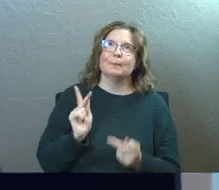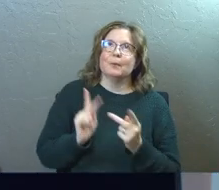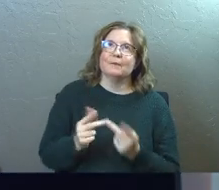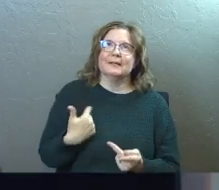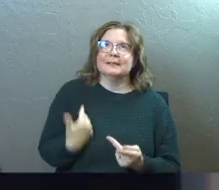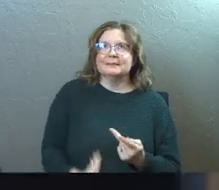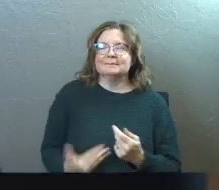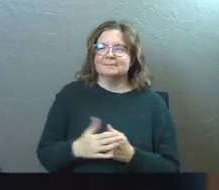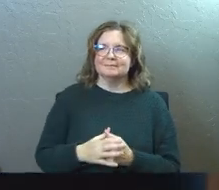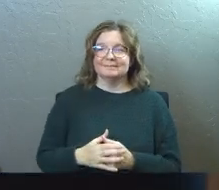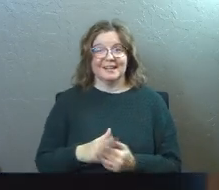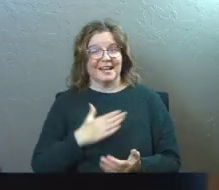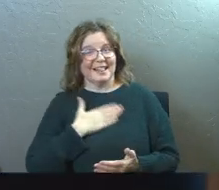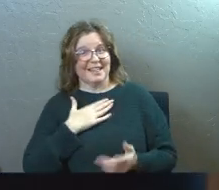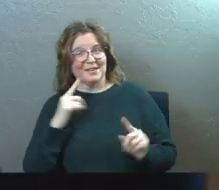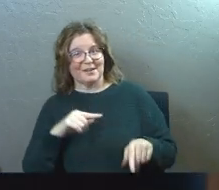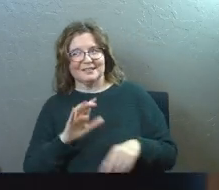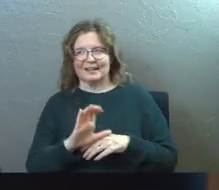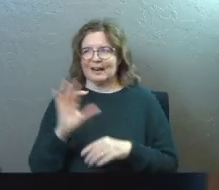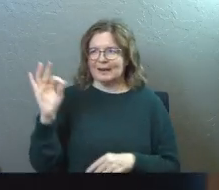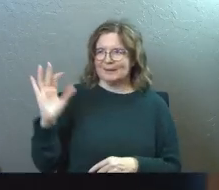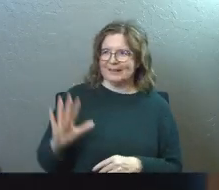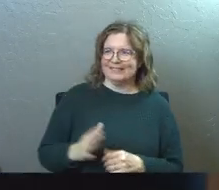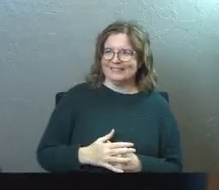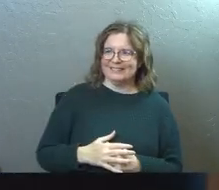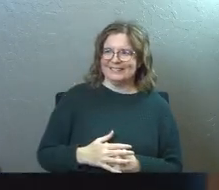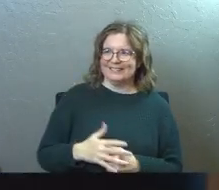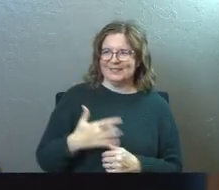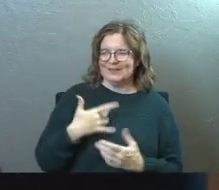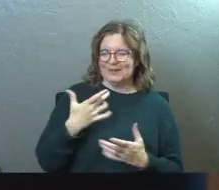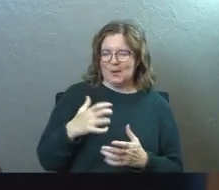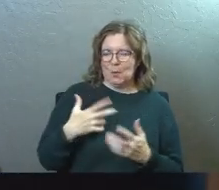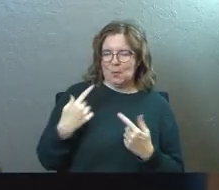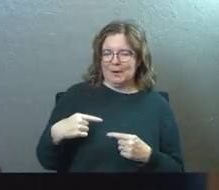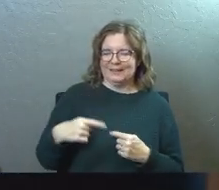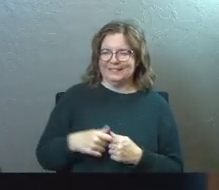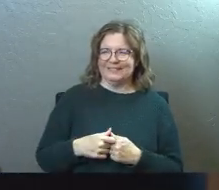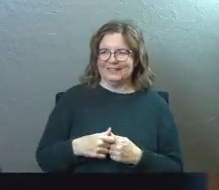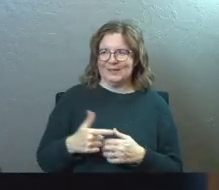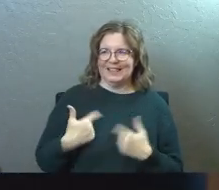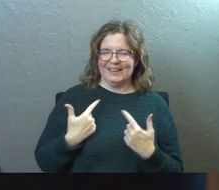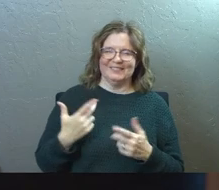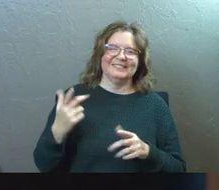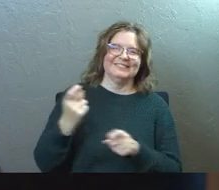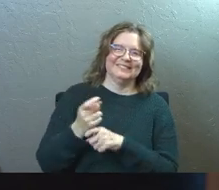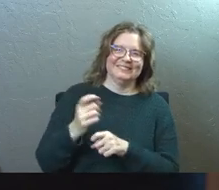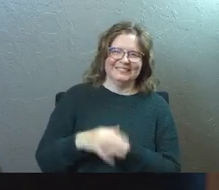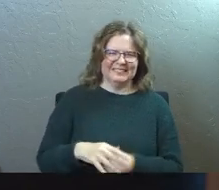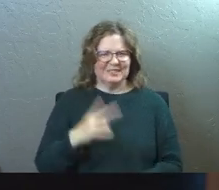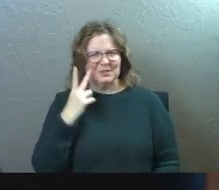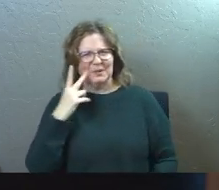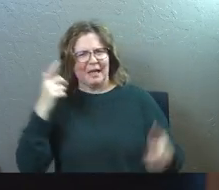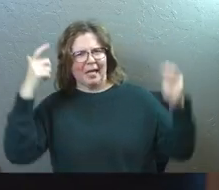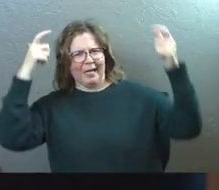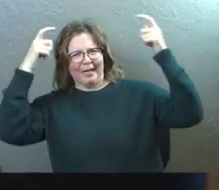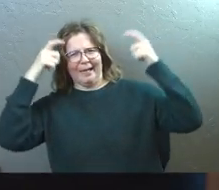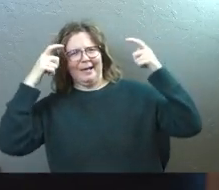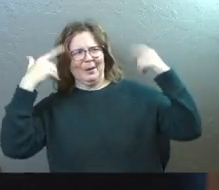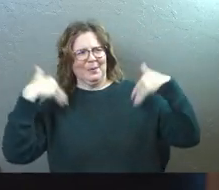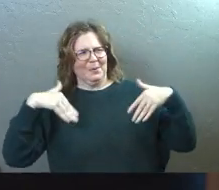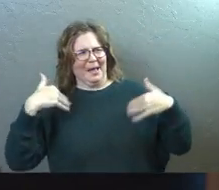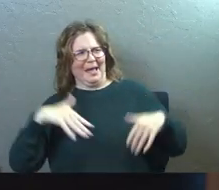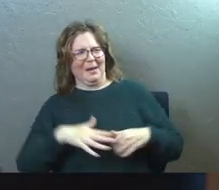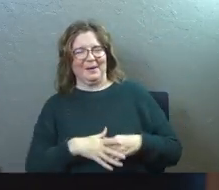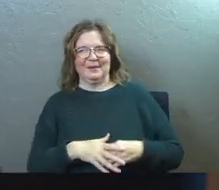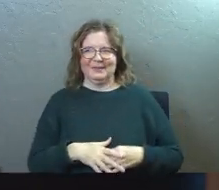all. Aren't you glad you go to church I'm here? I'm a pastor, and aren't you glad we that's don't your lead pastor with life? Gosh, do you jokes, see the halo? Just jokes.